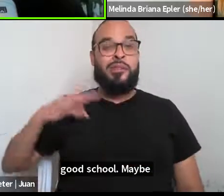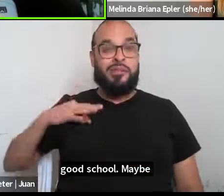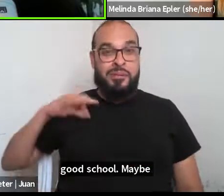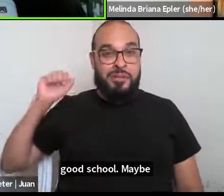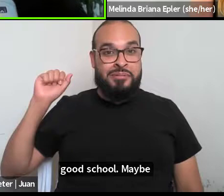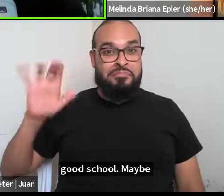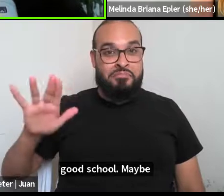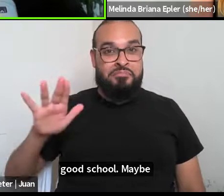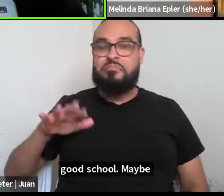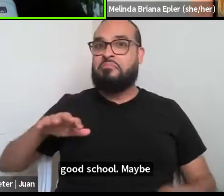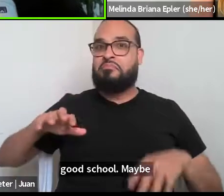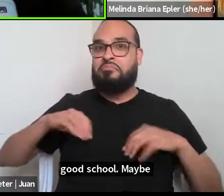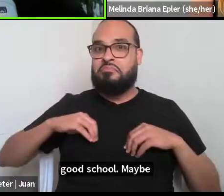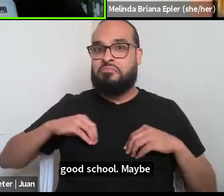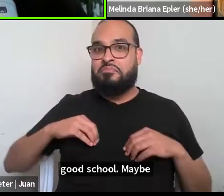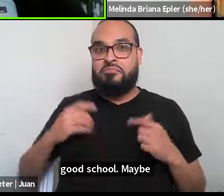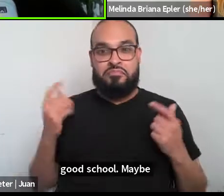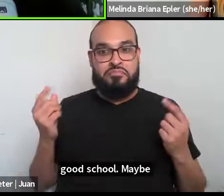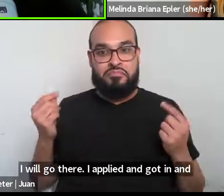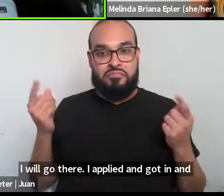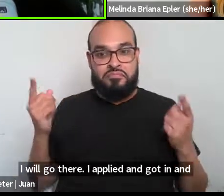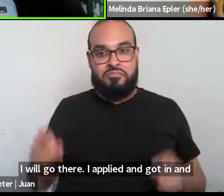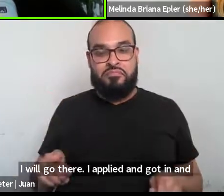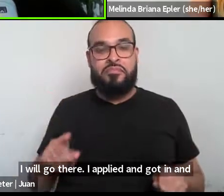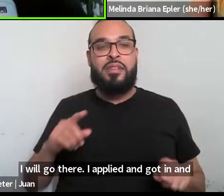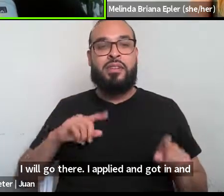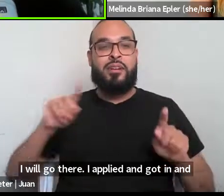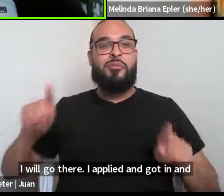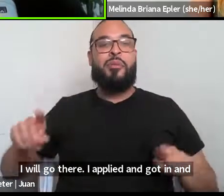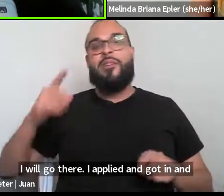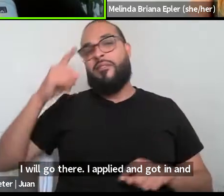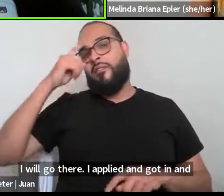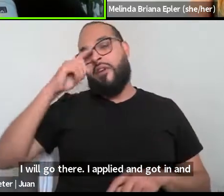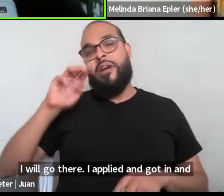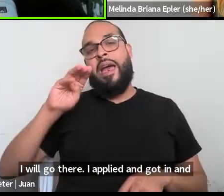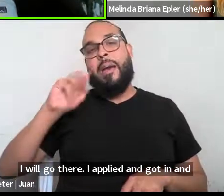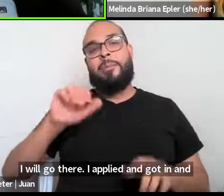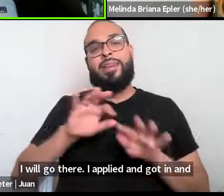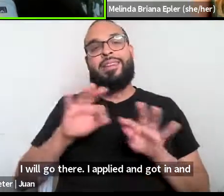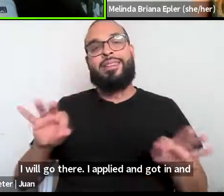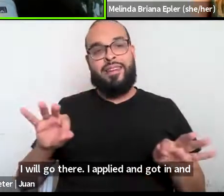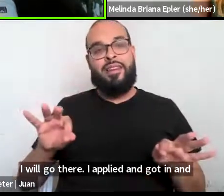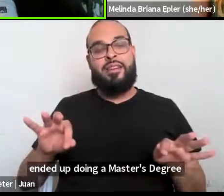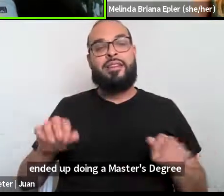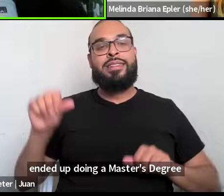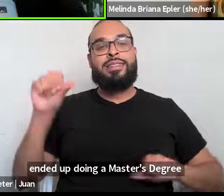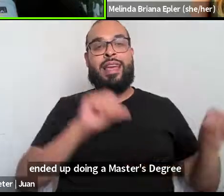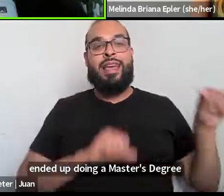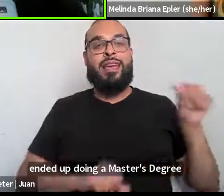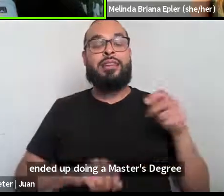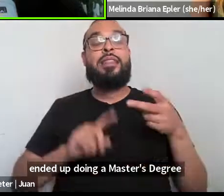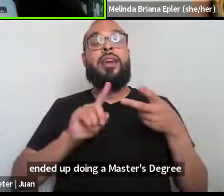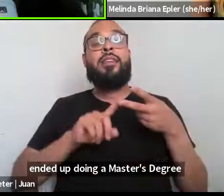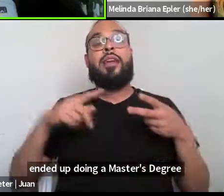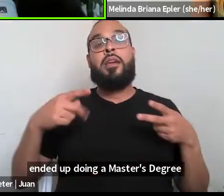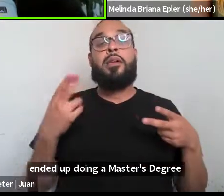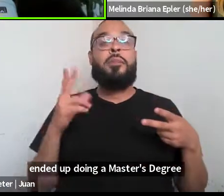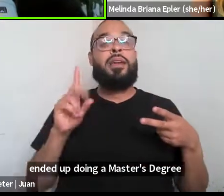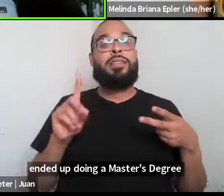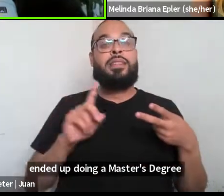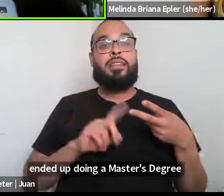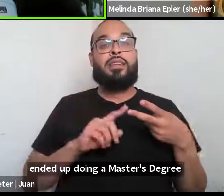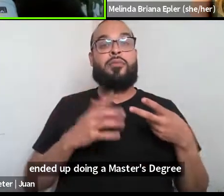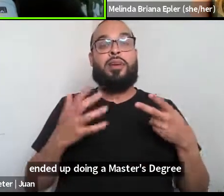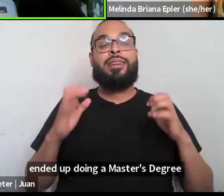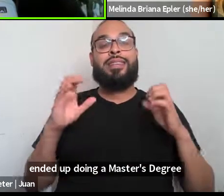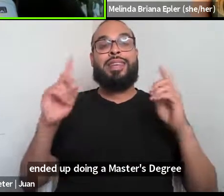and ended up doing a Master's of Science and a Ph.D. in educational